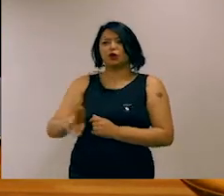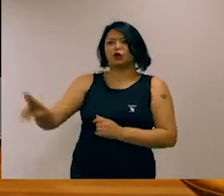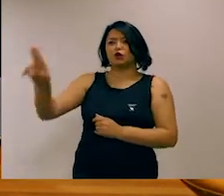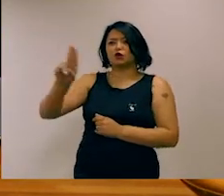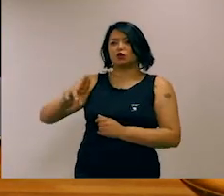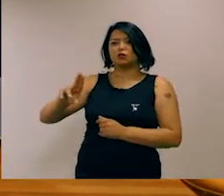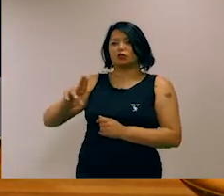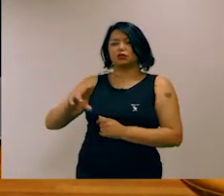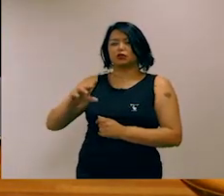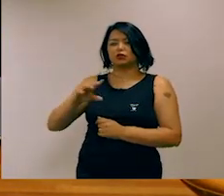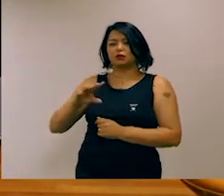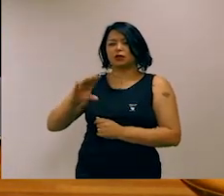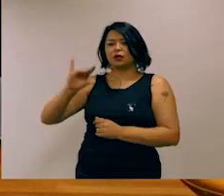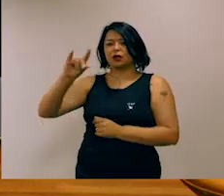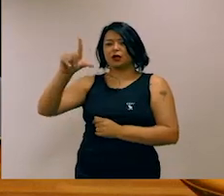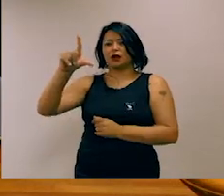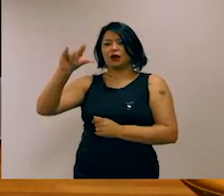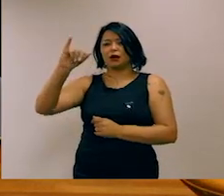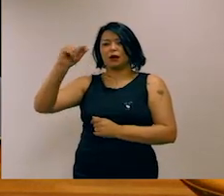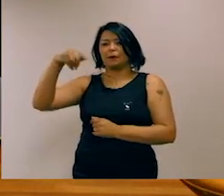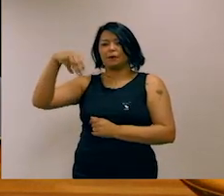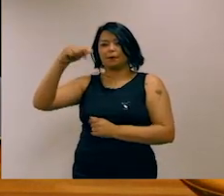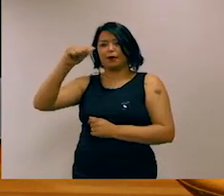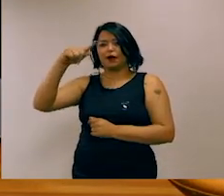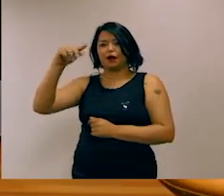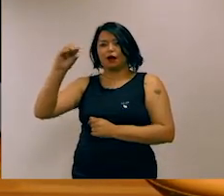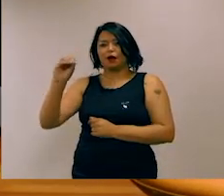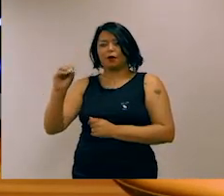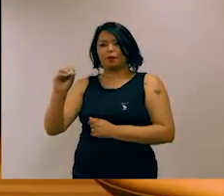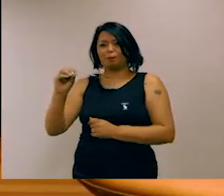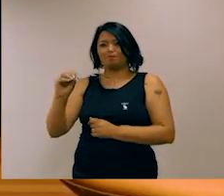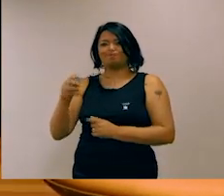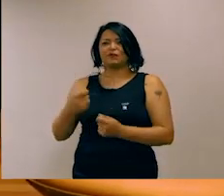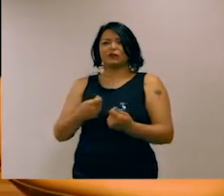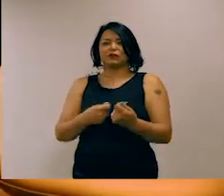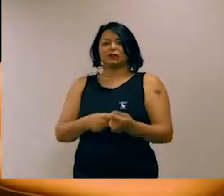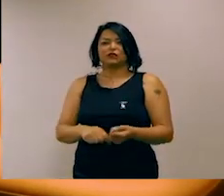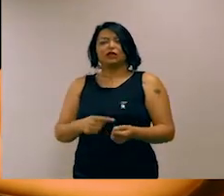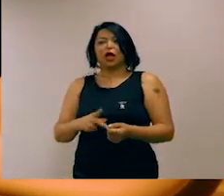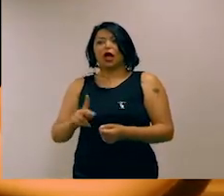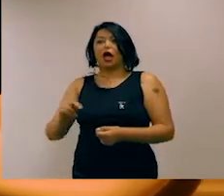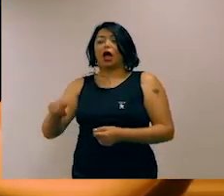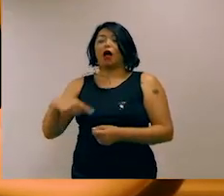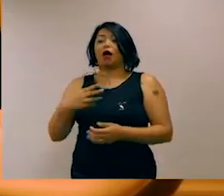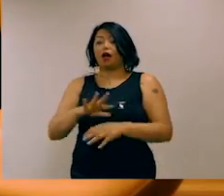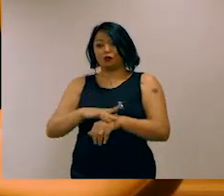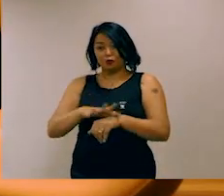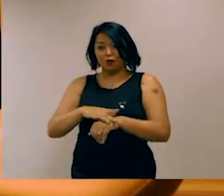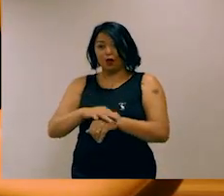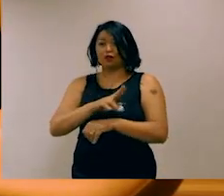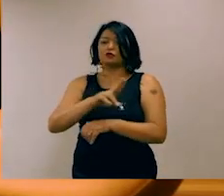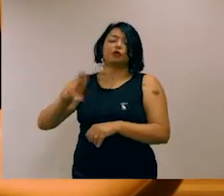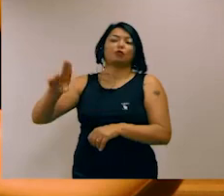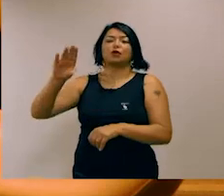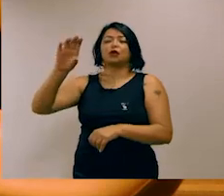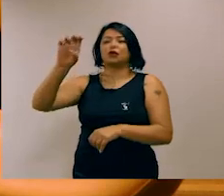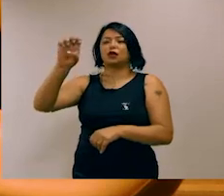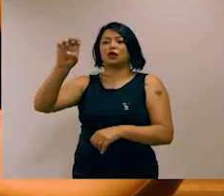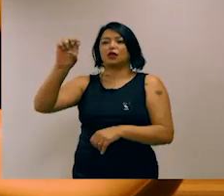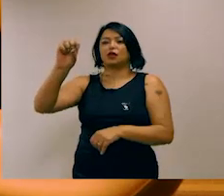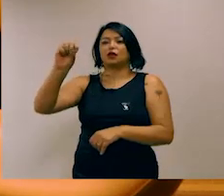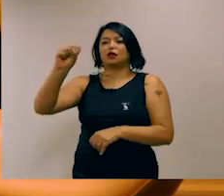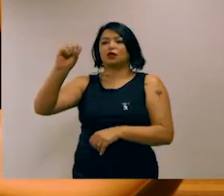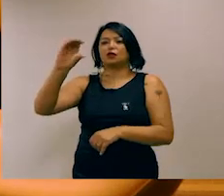Okay. Oh, so also important to say, as some of you might know, there are other ways of inferring causality, also from observational